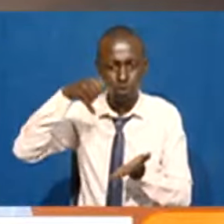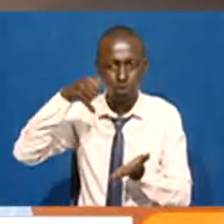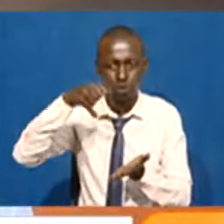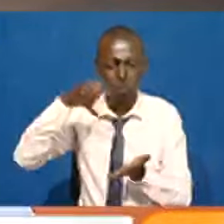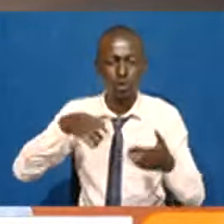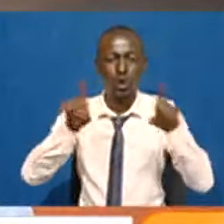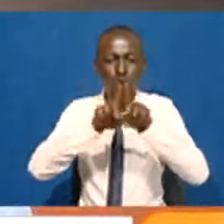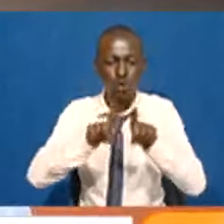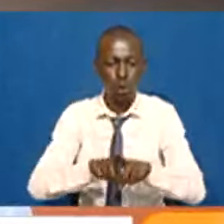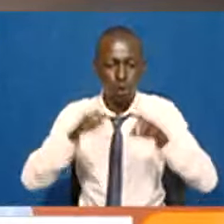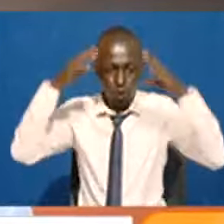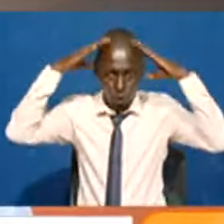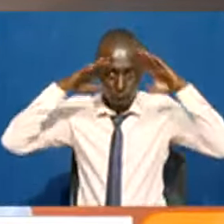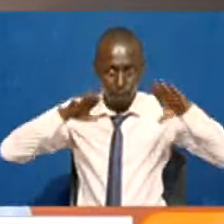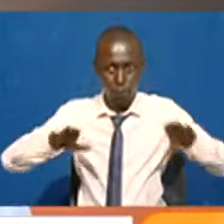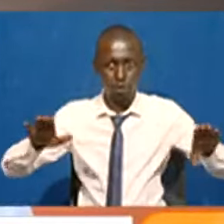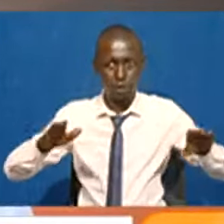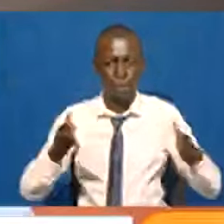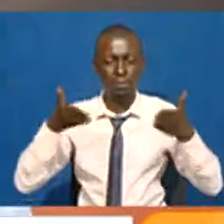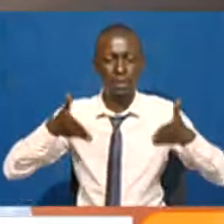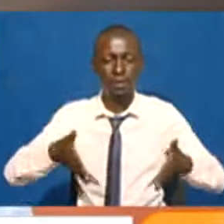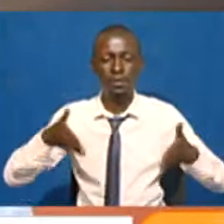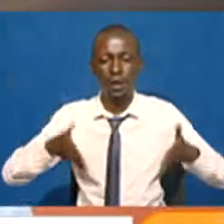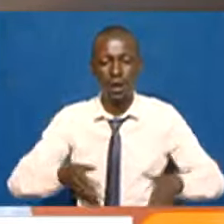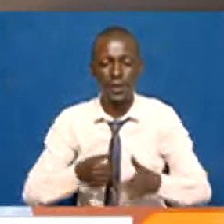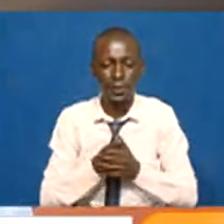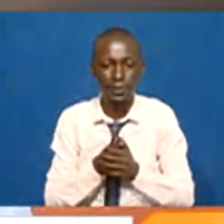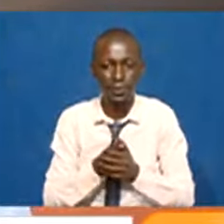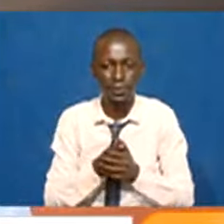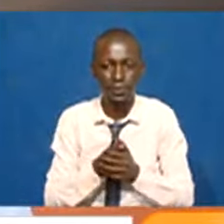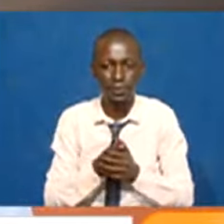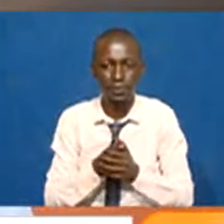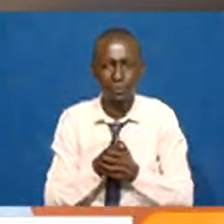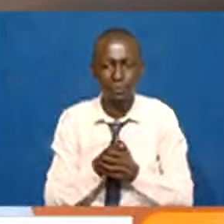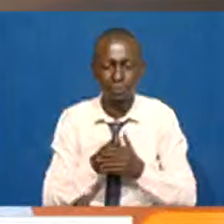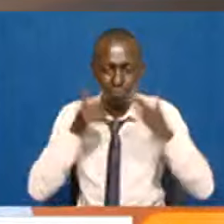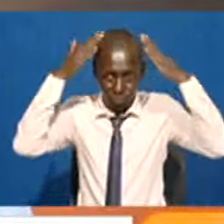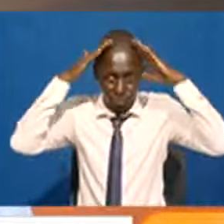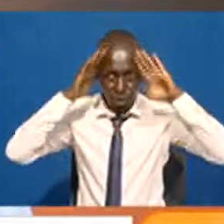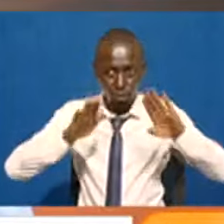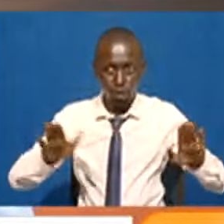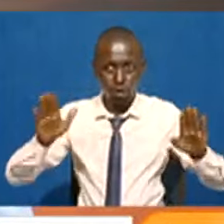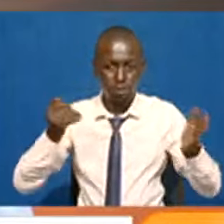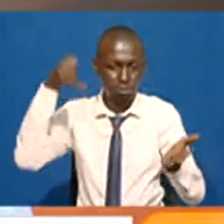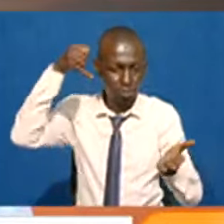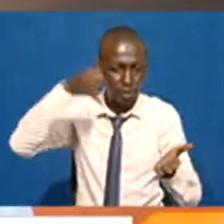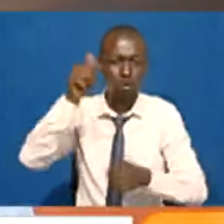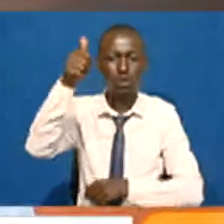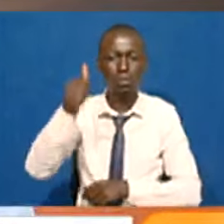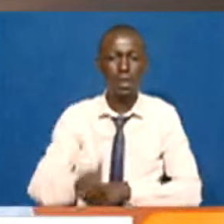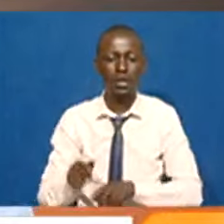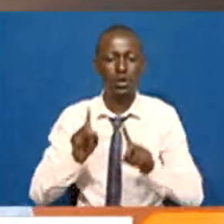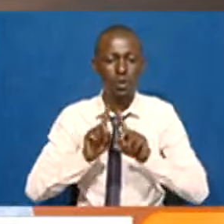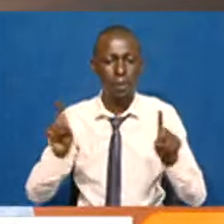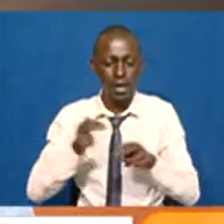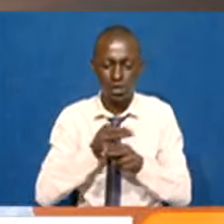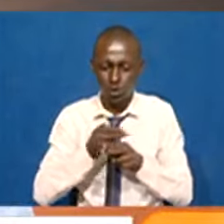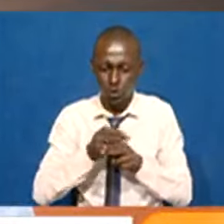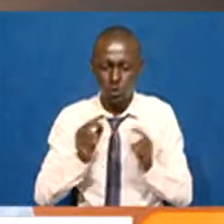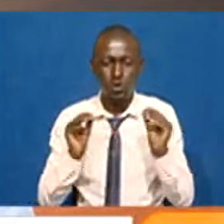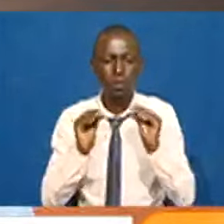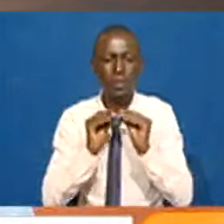board. So right now we are not, we don't have a cover for Muslims, but we are soon calling them in a meeting so